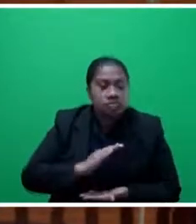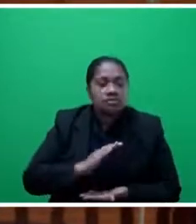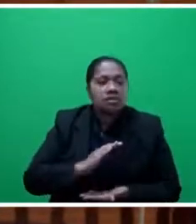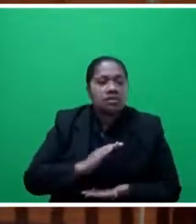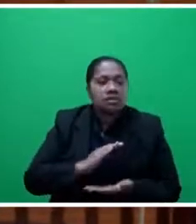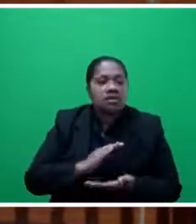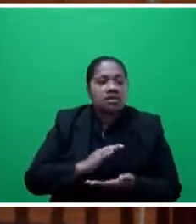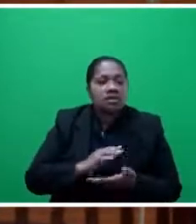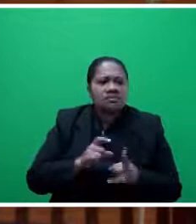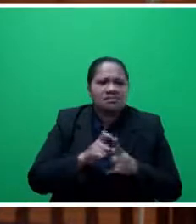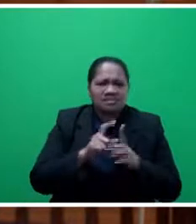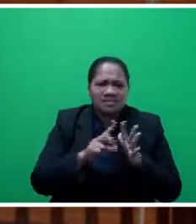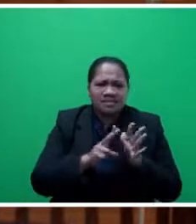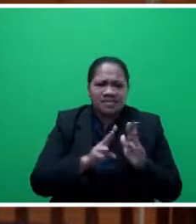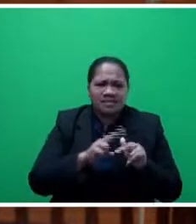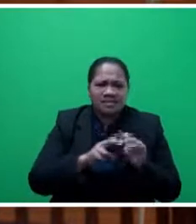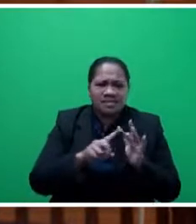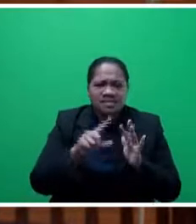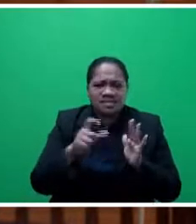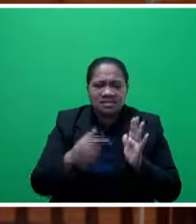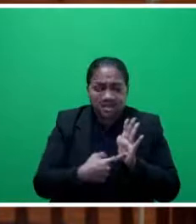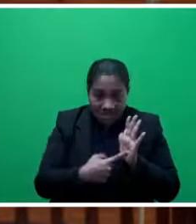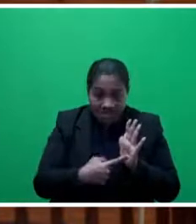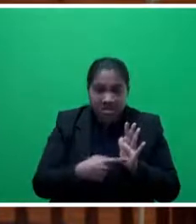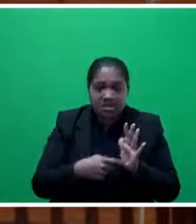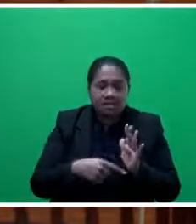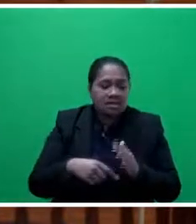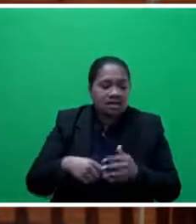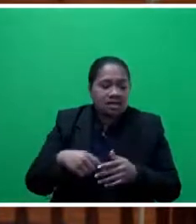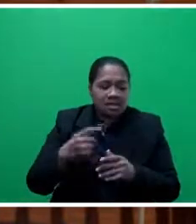the deficit, but they said no.